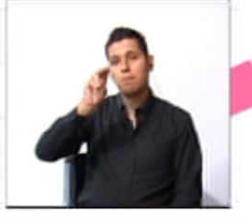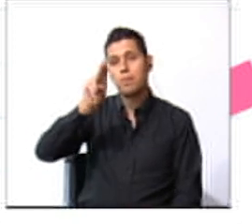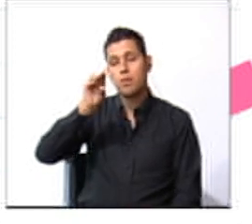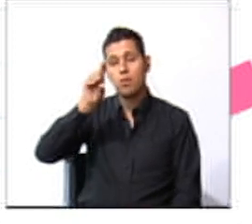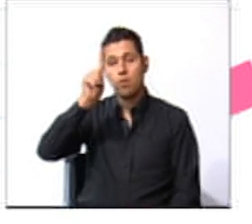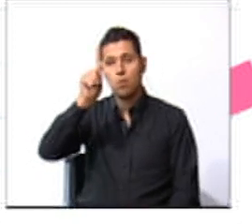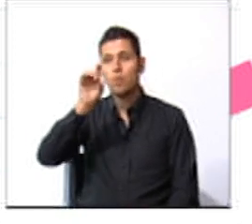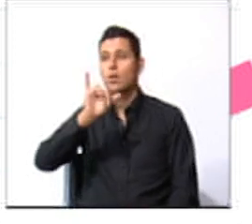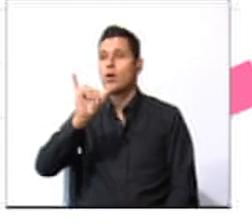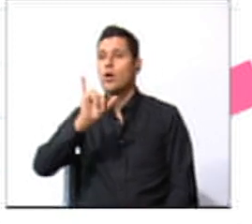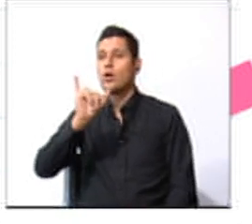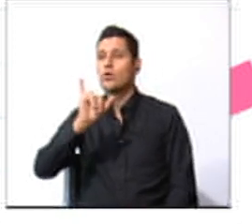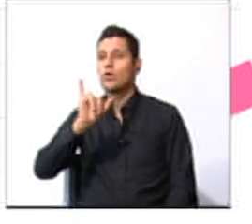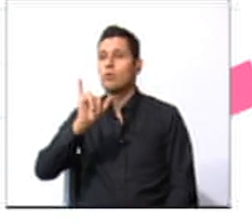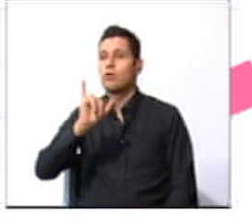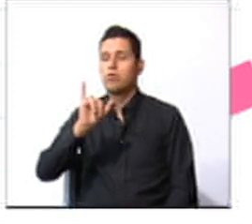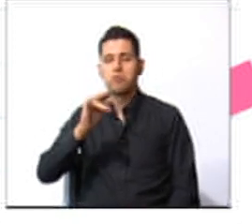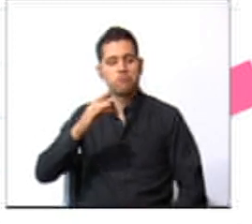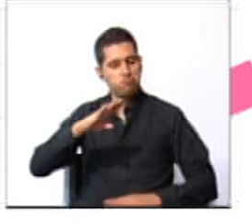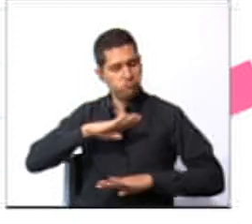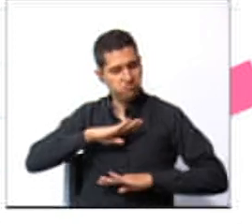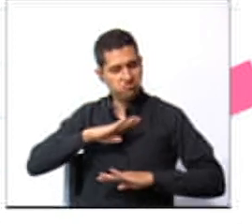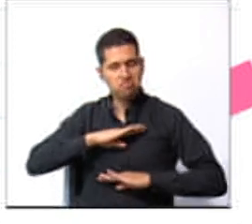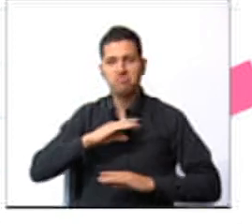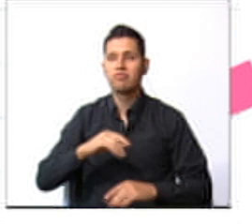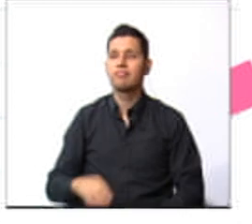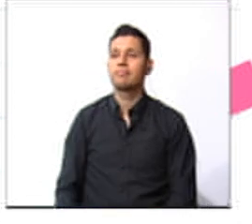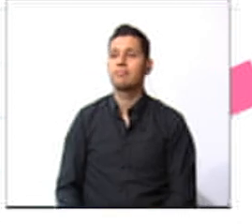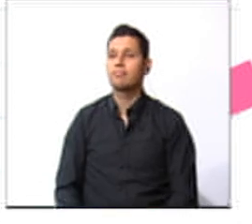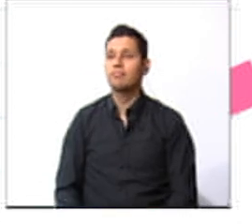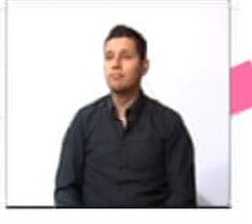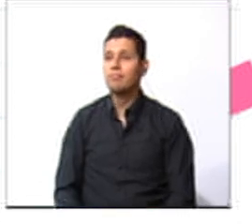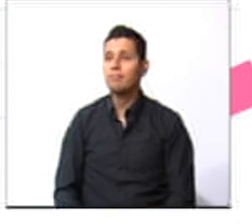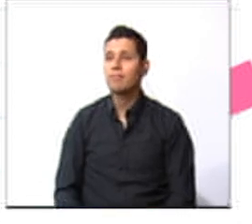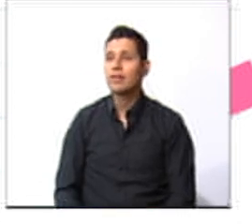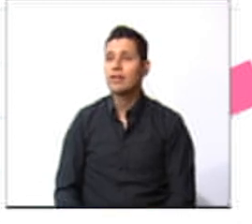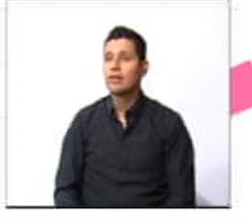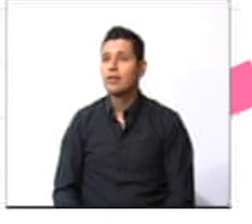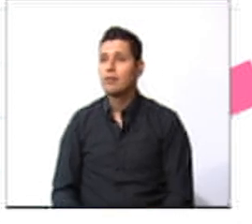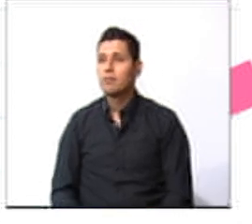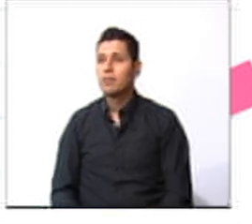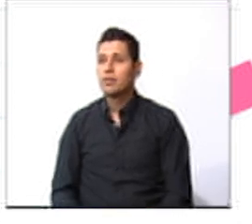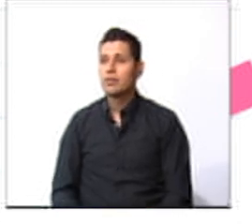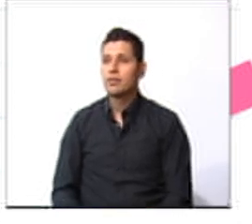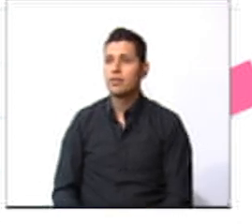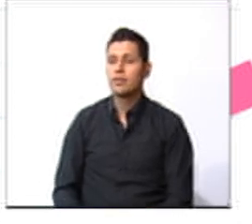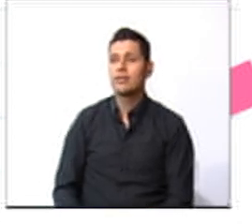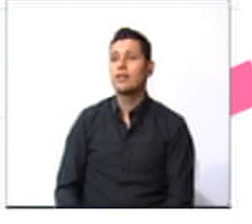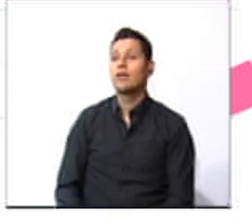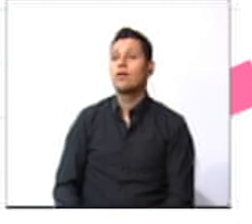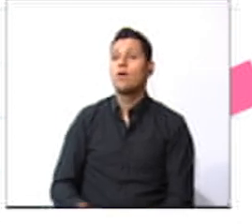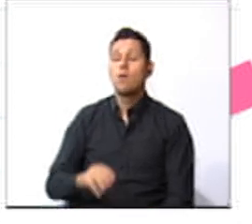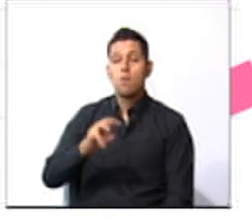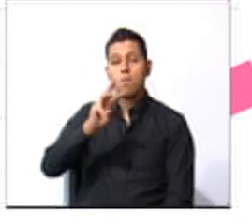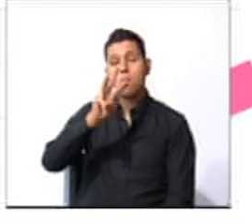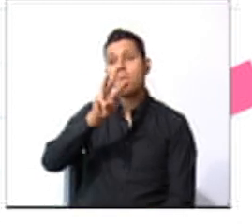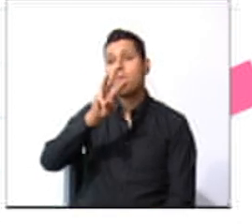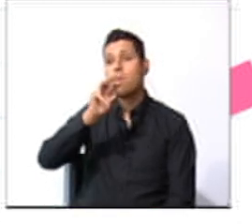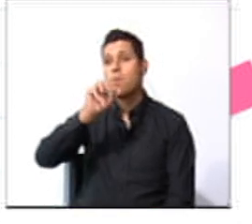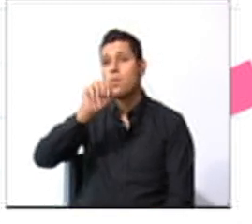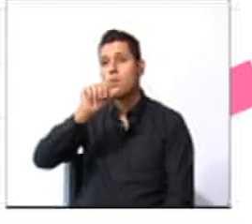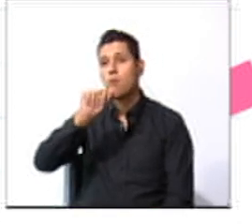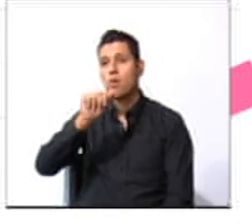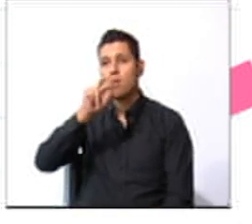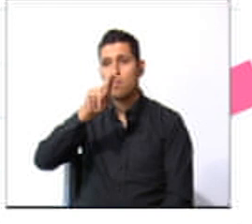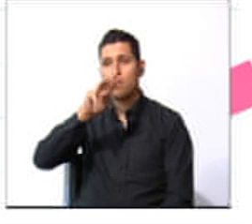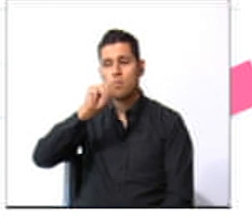satisfaction. Heritage, property that is inherited. Warmth,